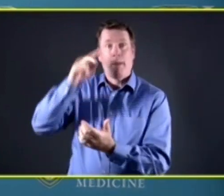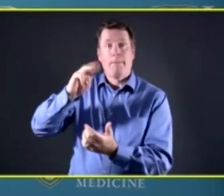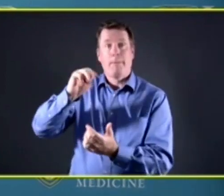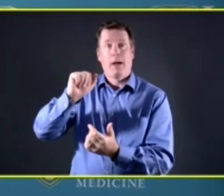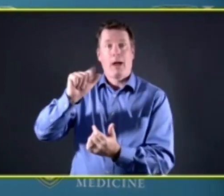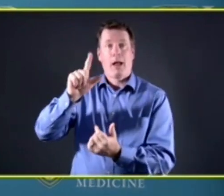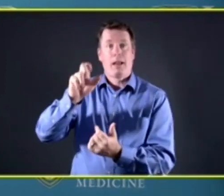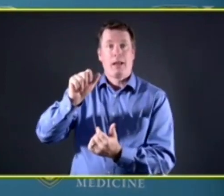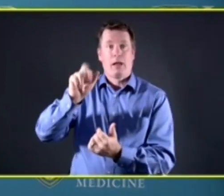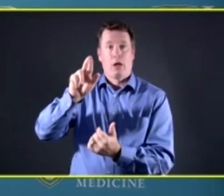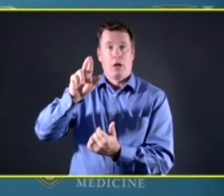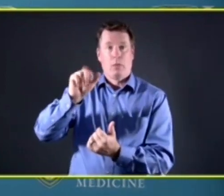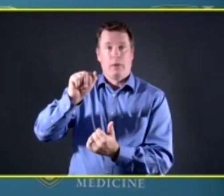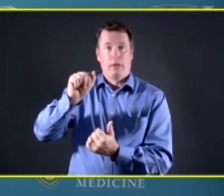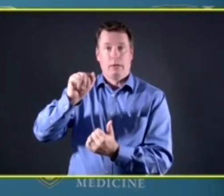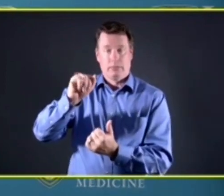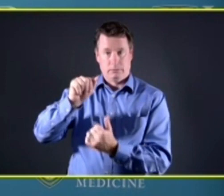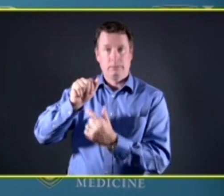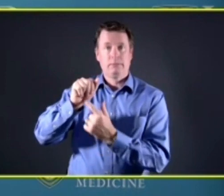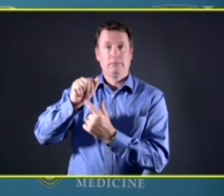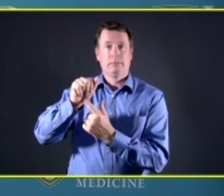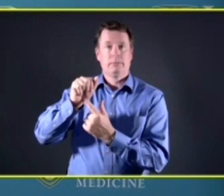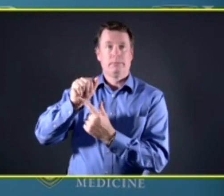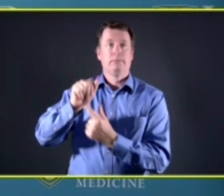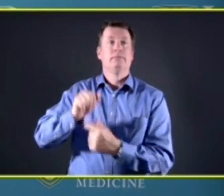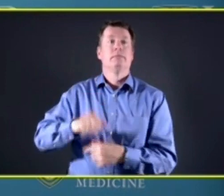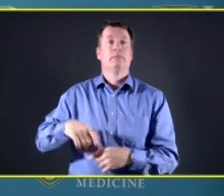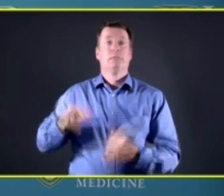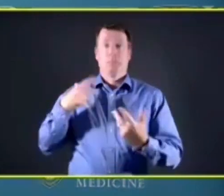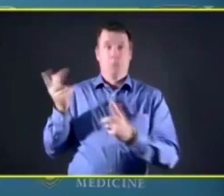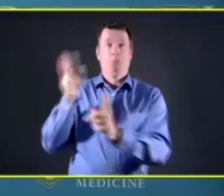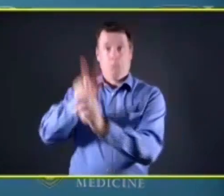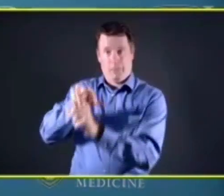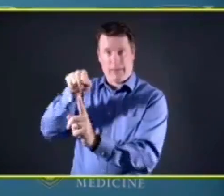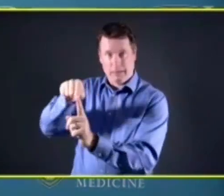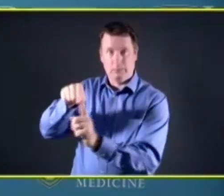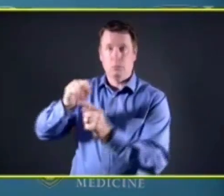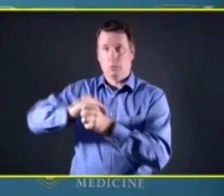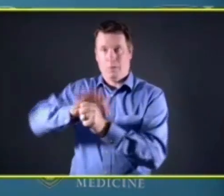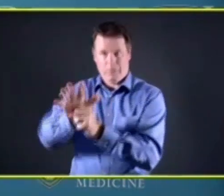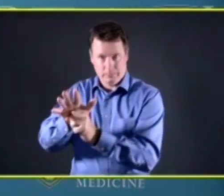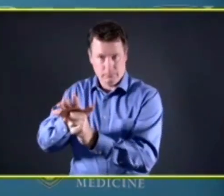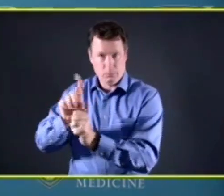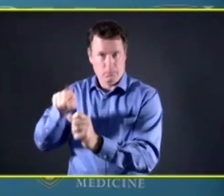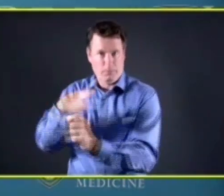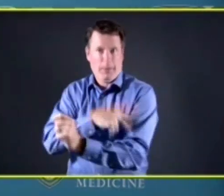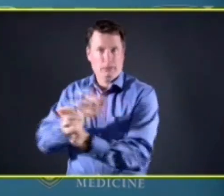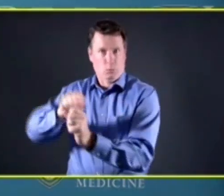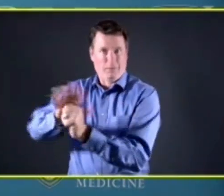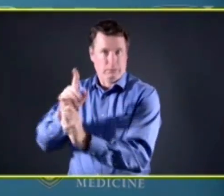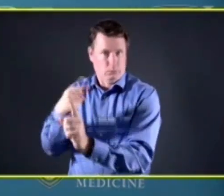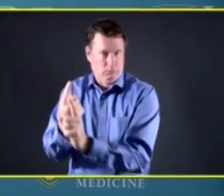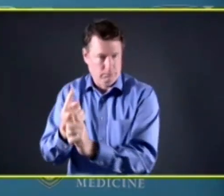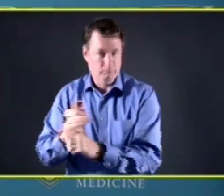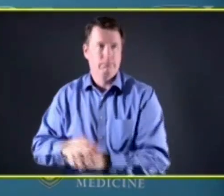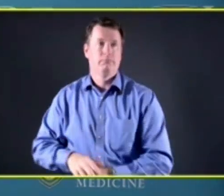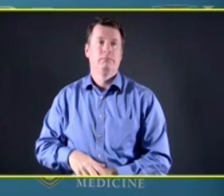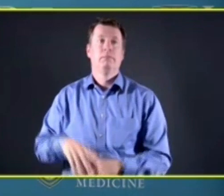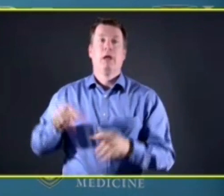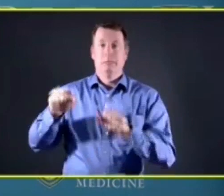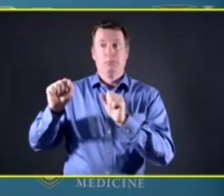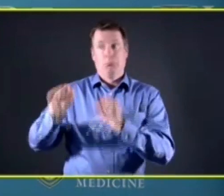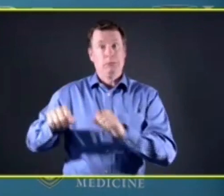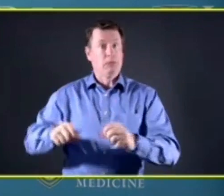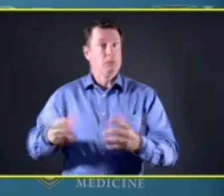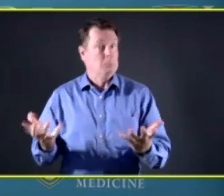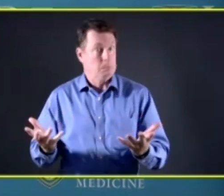controlled trials are designed to provide clear and conclusive evidence that can guide future treatment of COVID-19 patients. We're joined in our studio here at